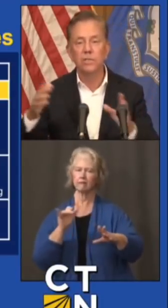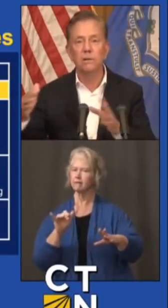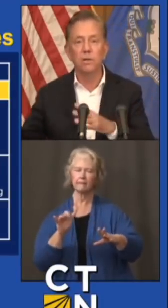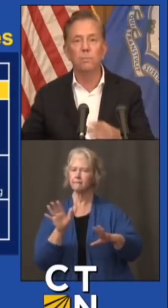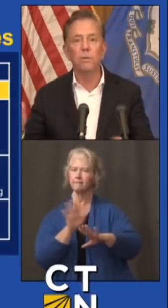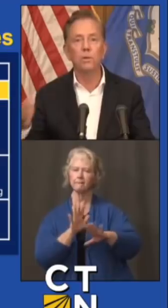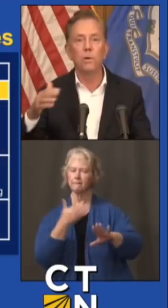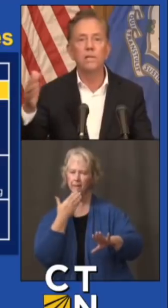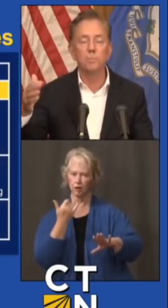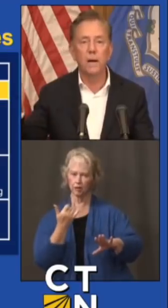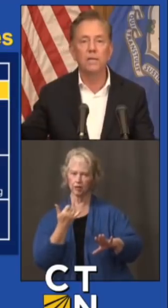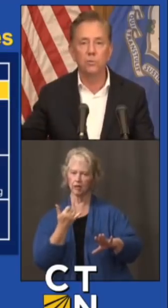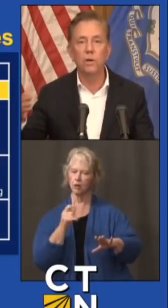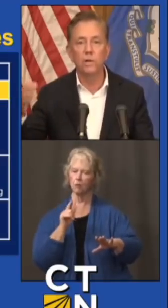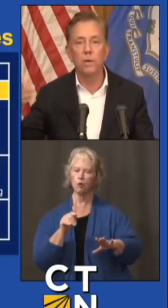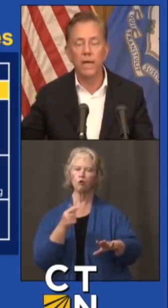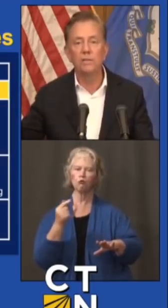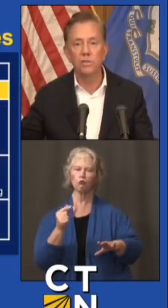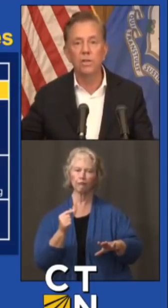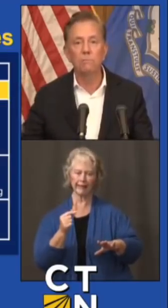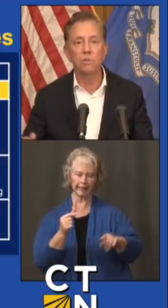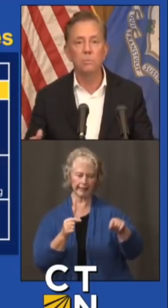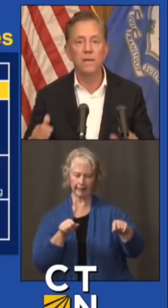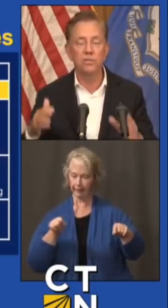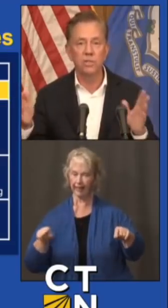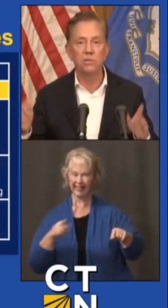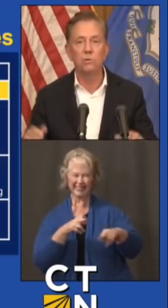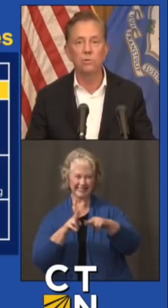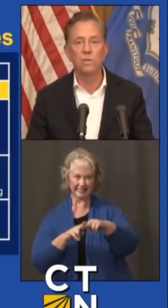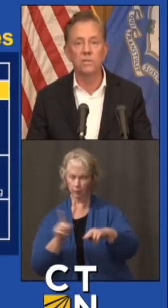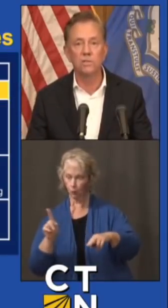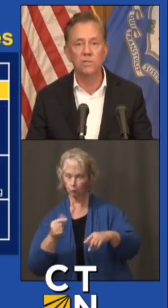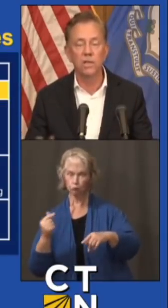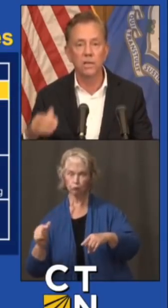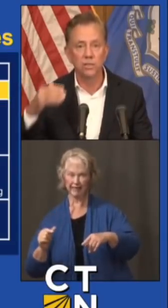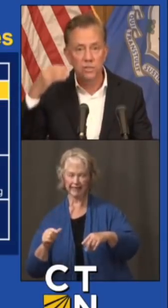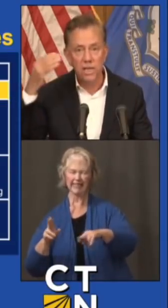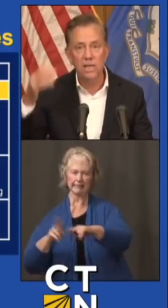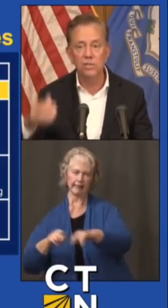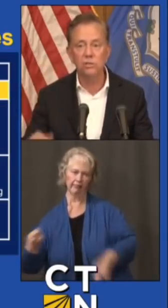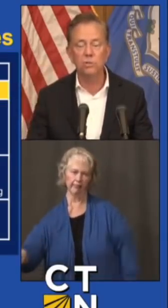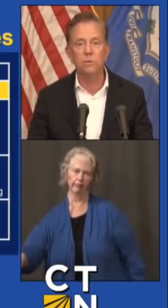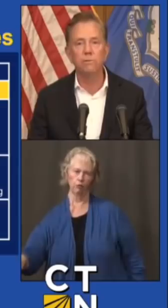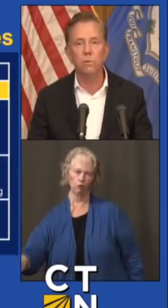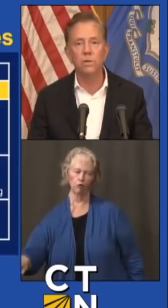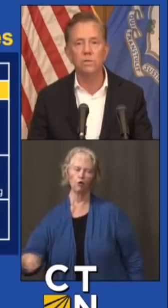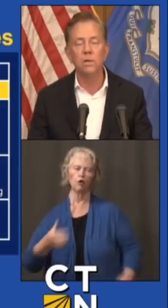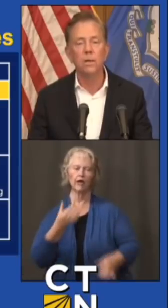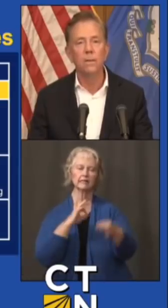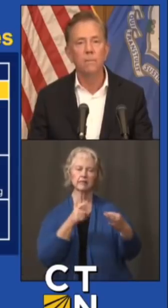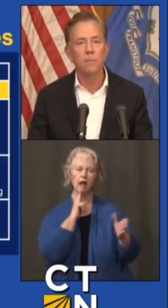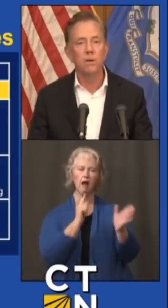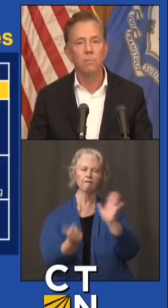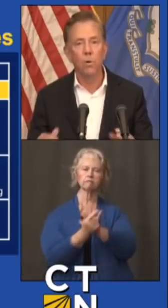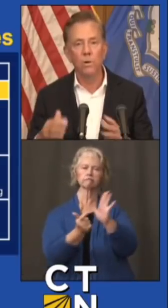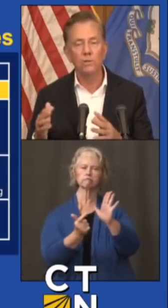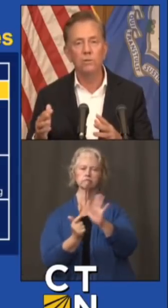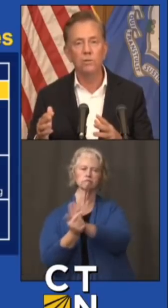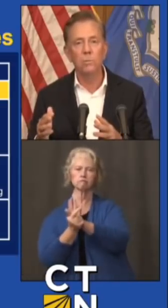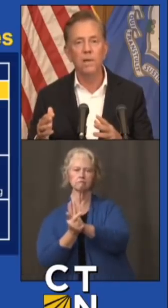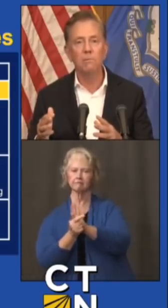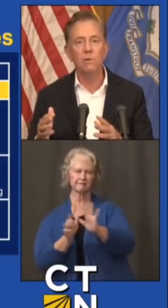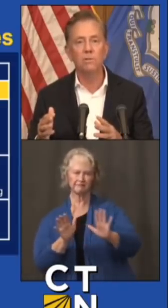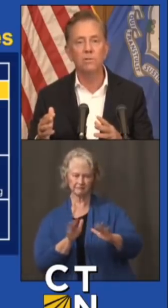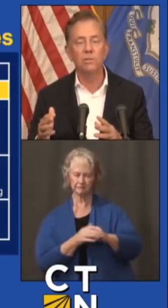She said, put the green spots where you can sit, which makes the social distancing just easier to enforce. But